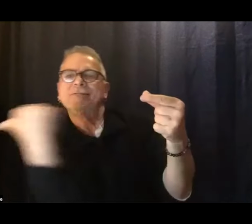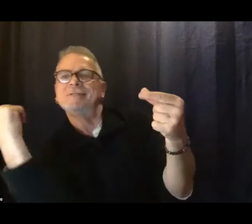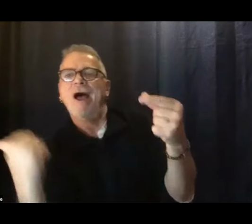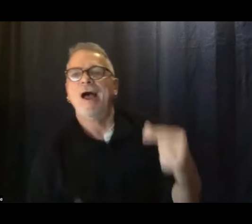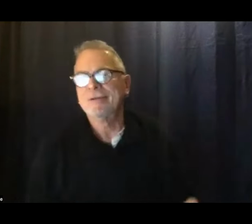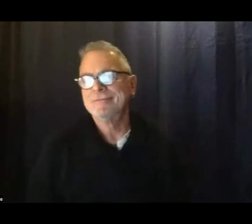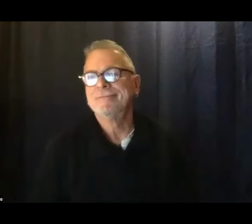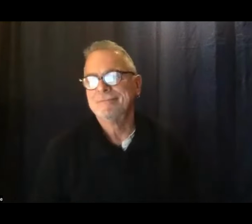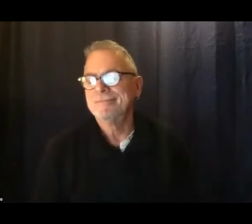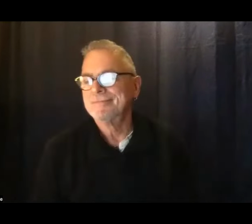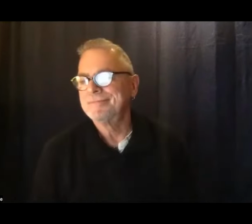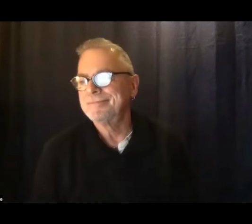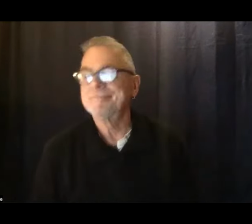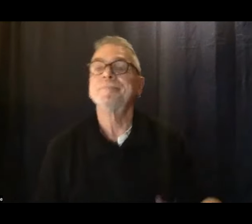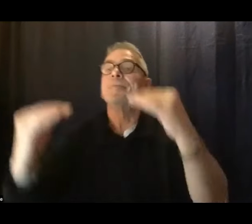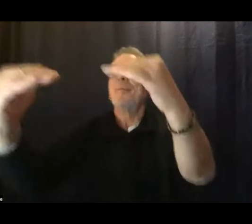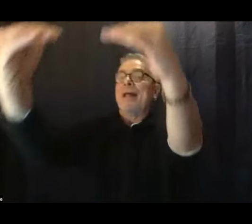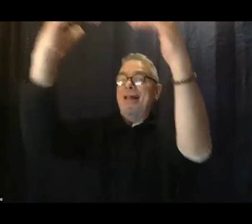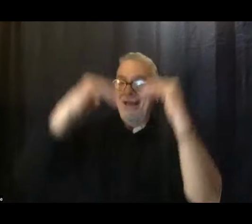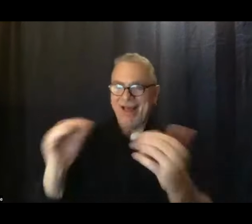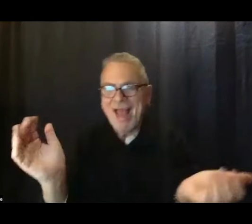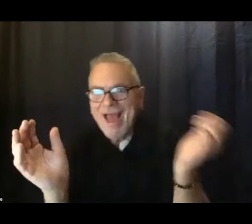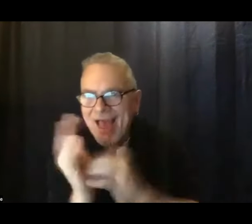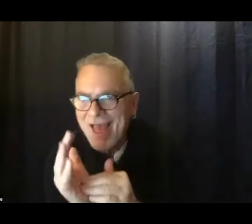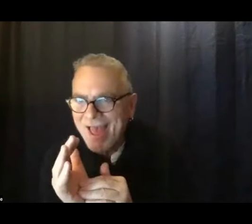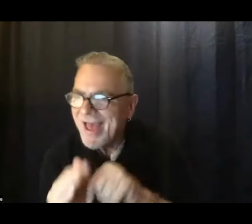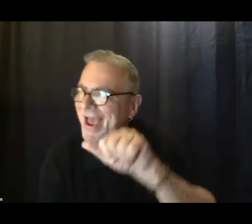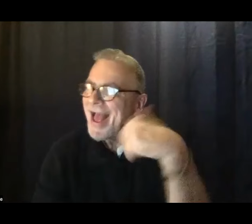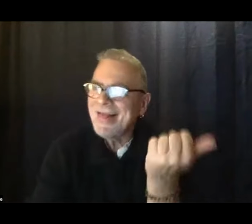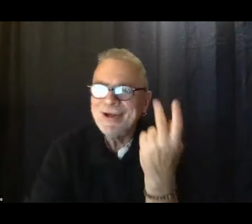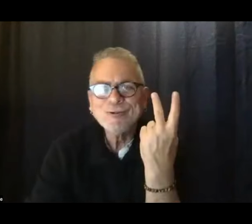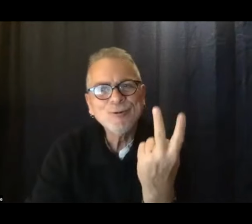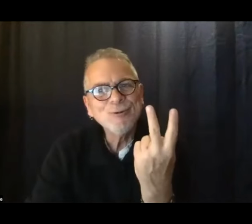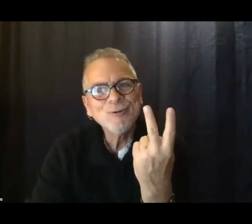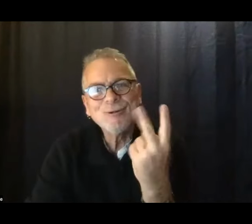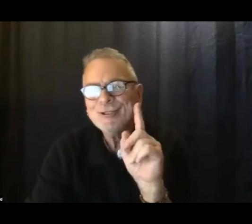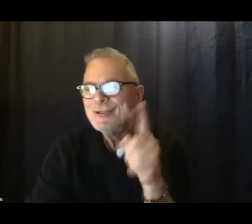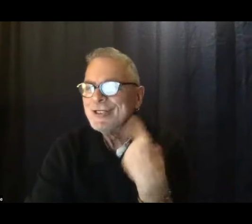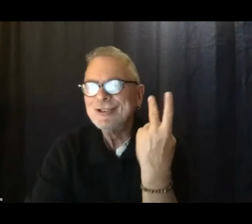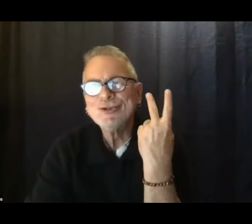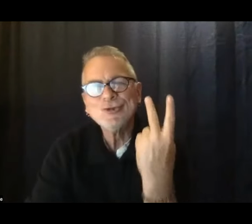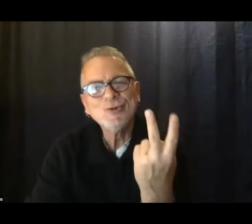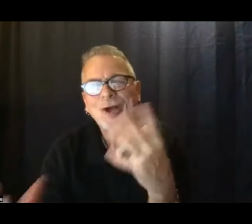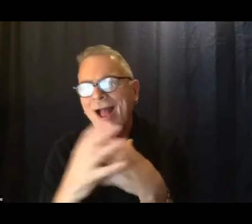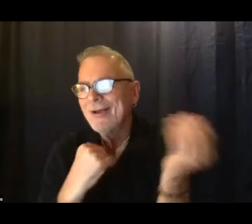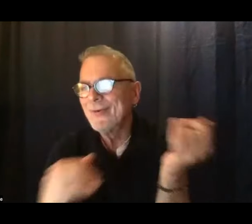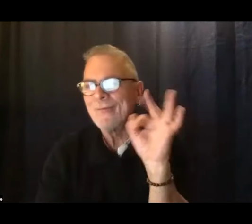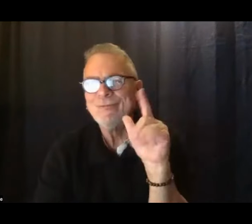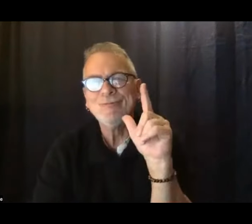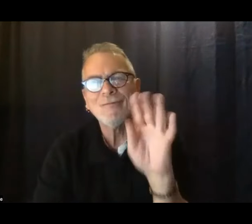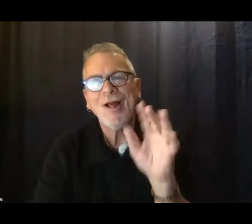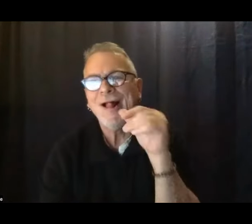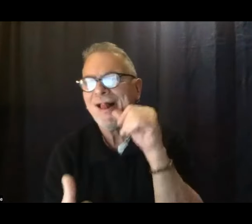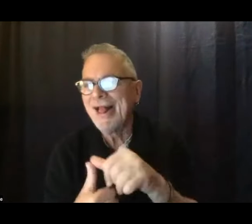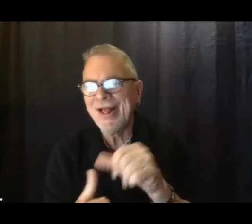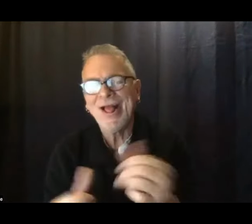the palm and the wrist, right? Those are going to be key elements to making sure you recognize which letters are being used. And then the last two,